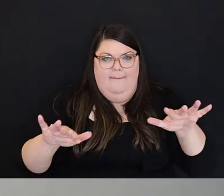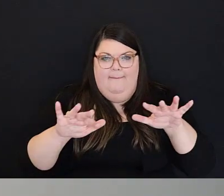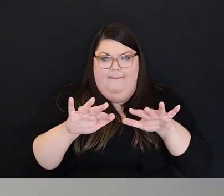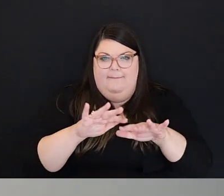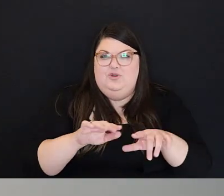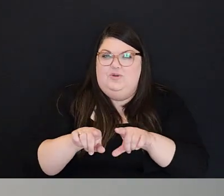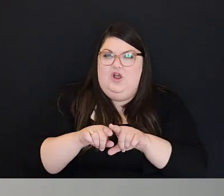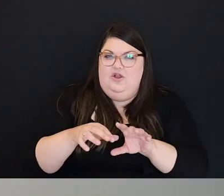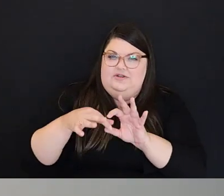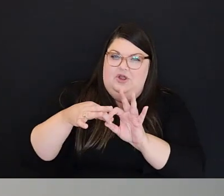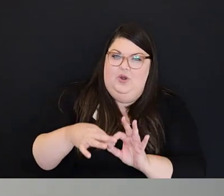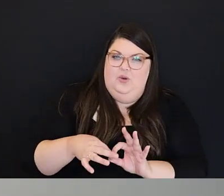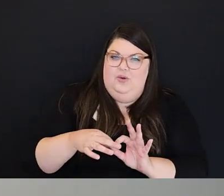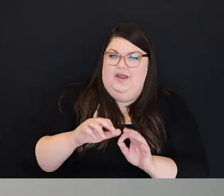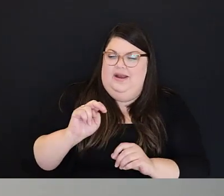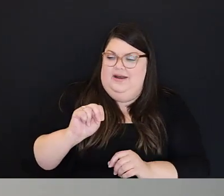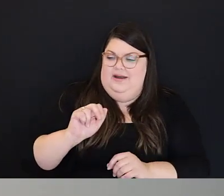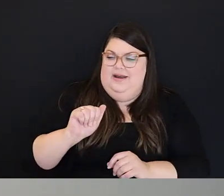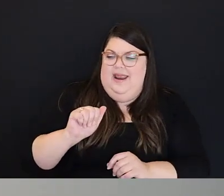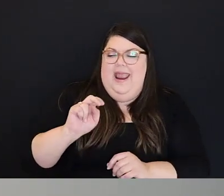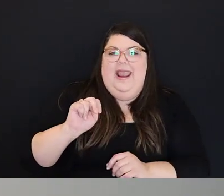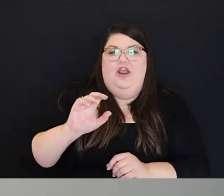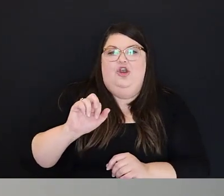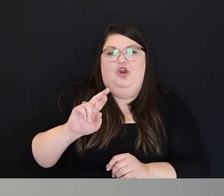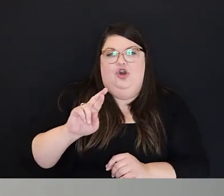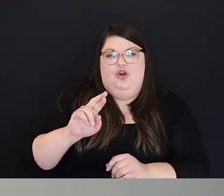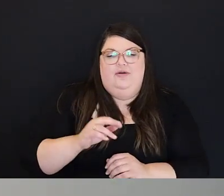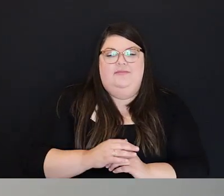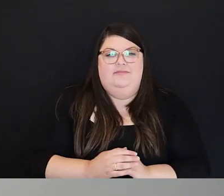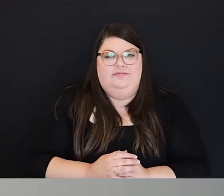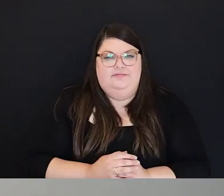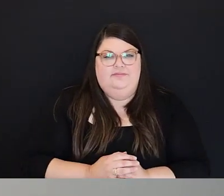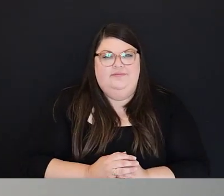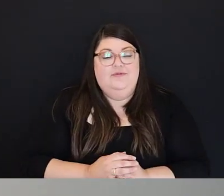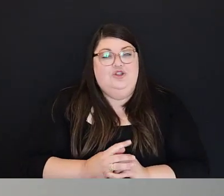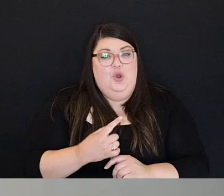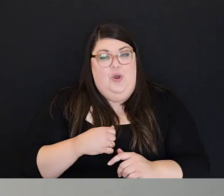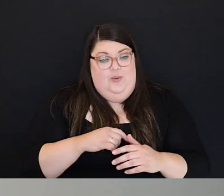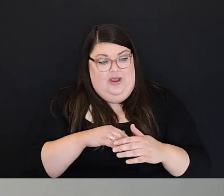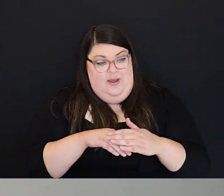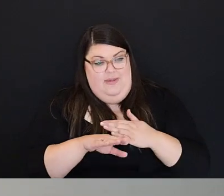an anchor. So actually when we walk into the installation,